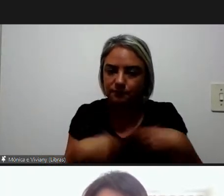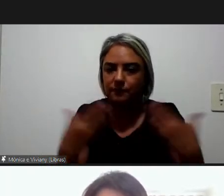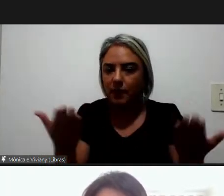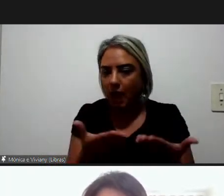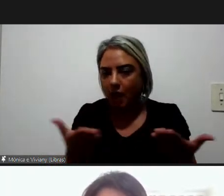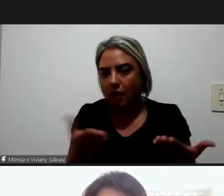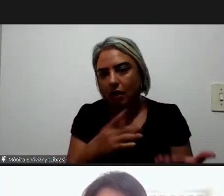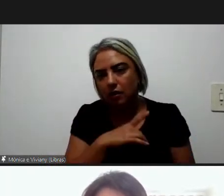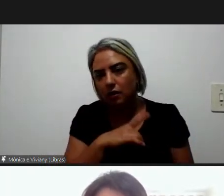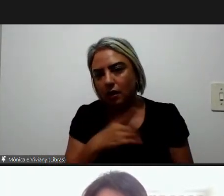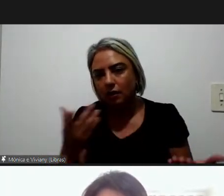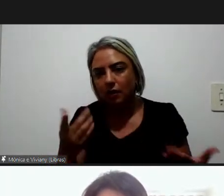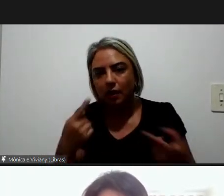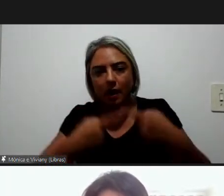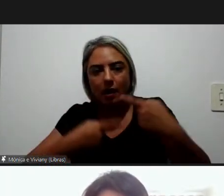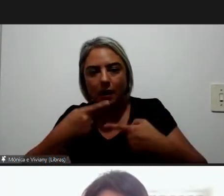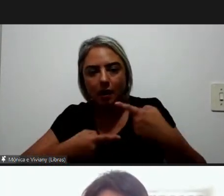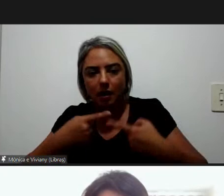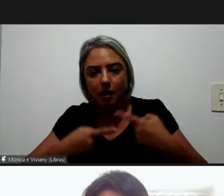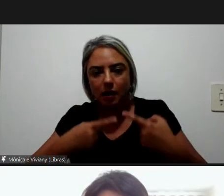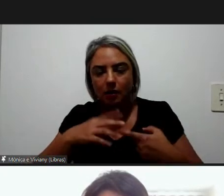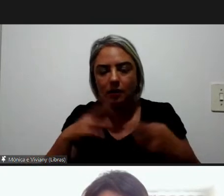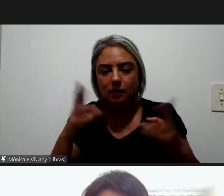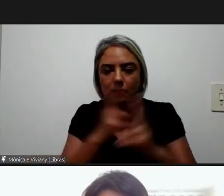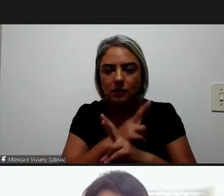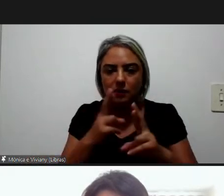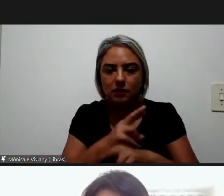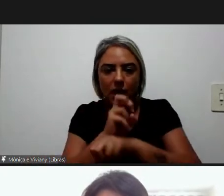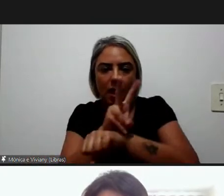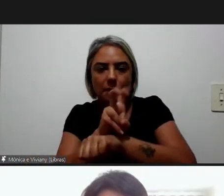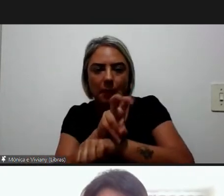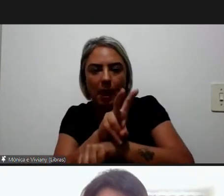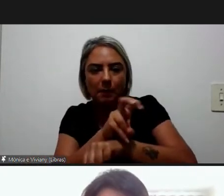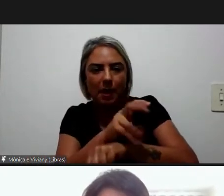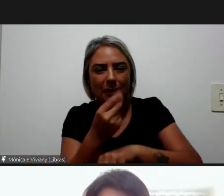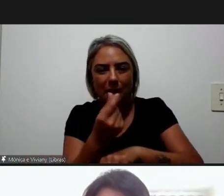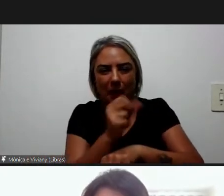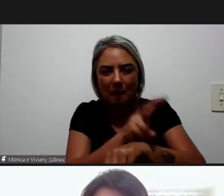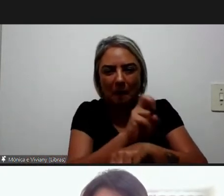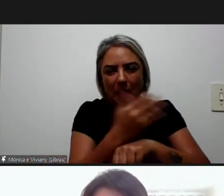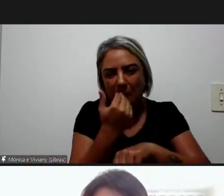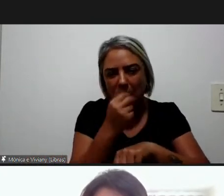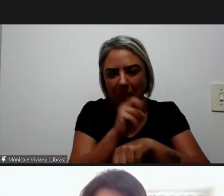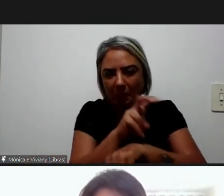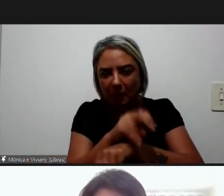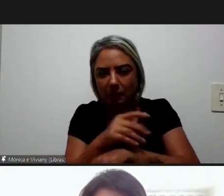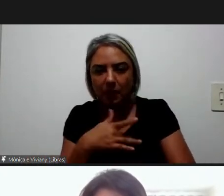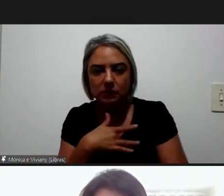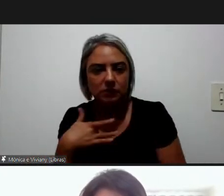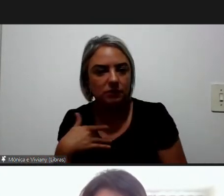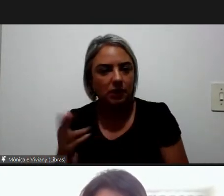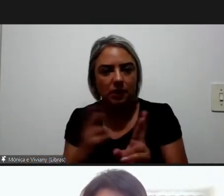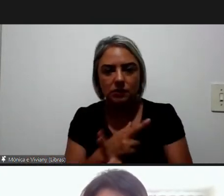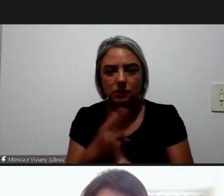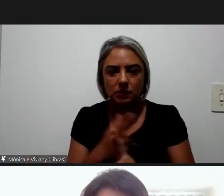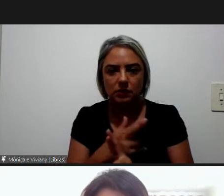about agriculture. We have to discuss